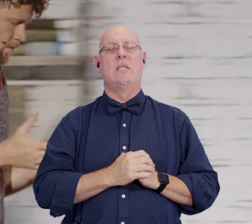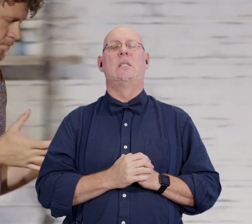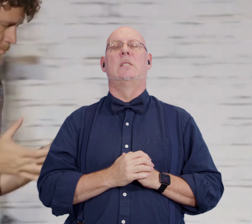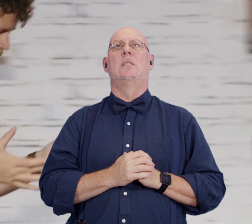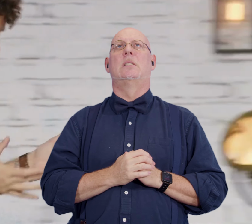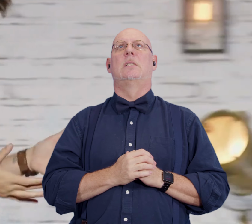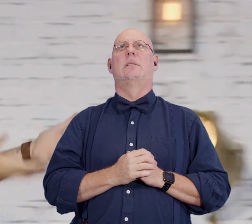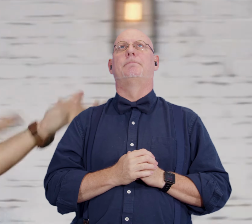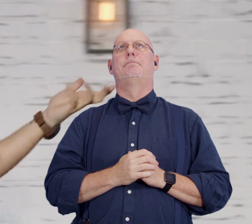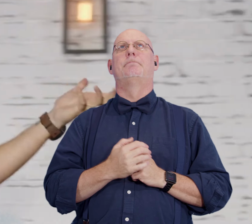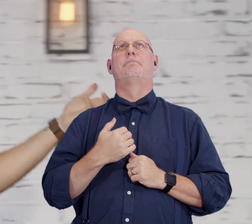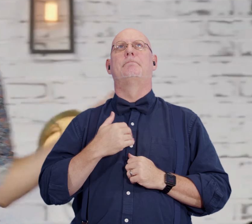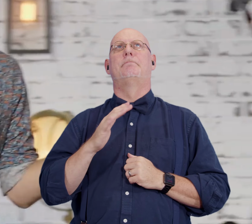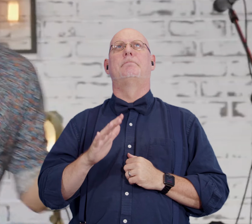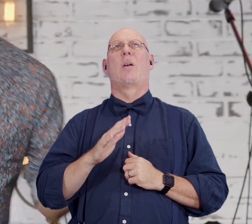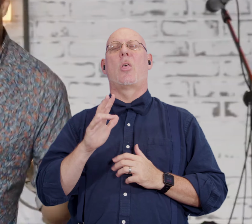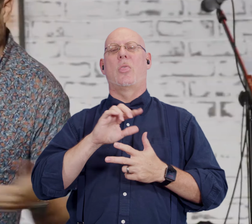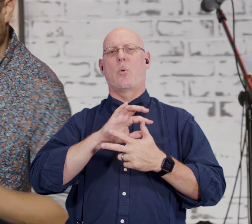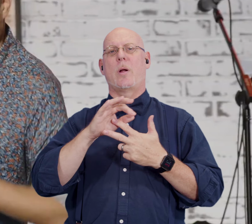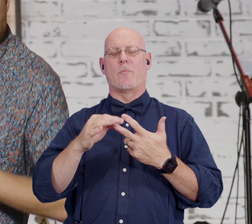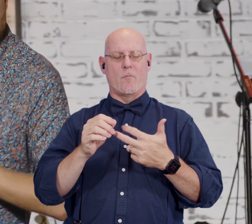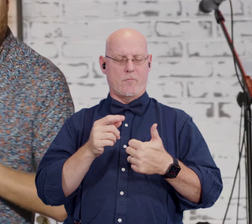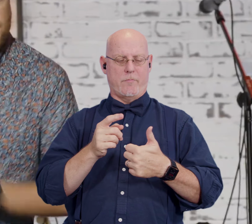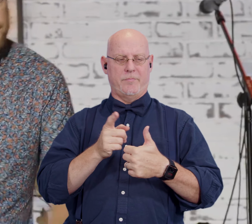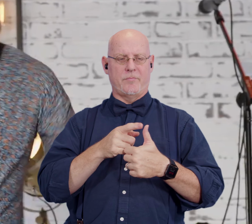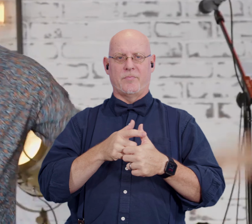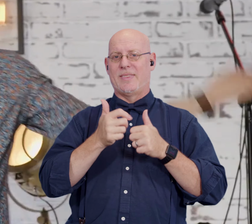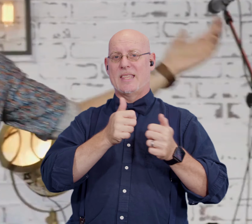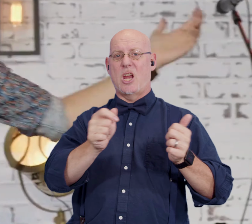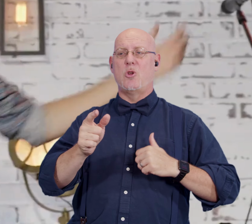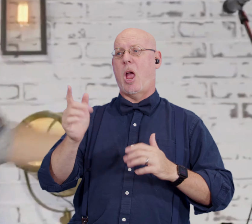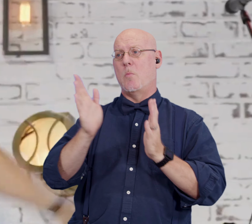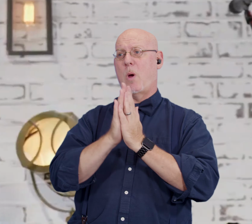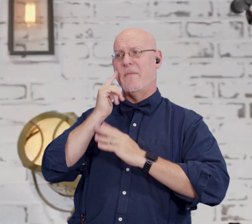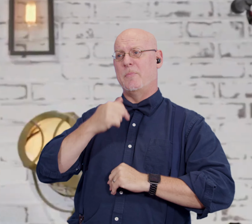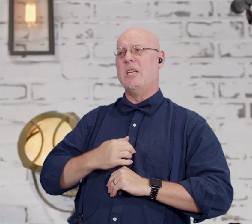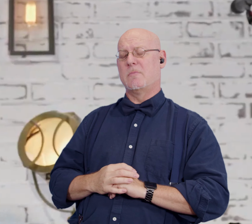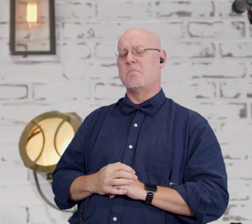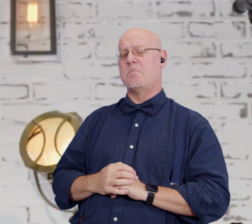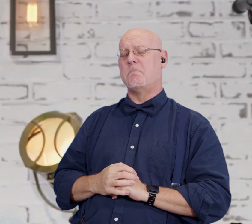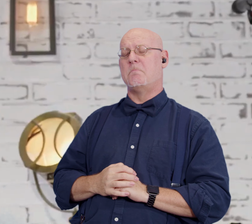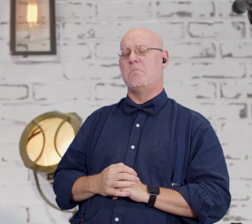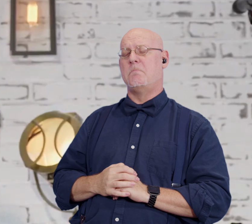had, I guess, at least three options in front of me. First of all, I could have texted all you guys and been like, hey, pray for me.